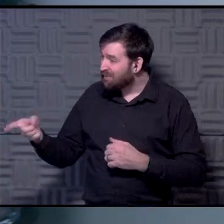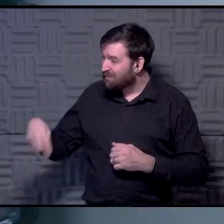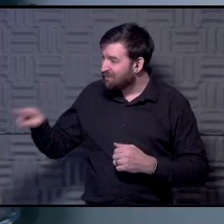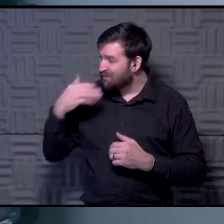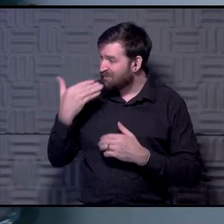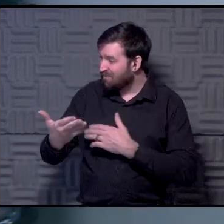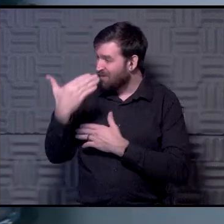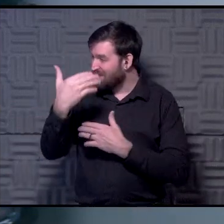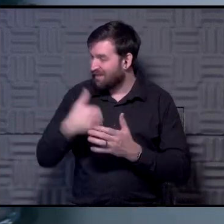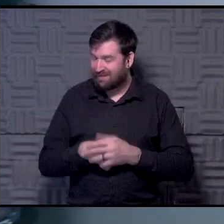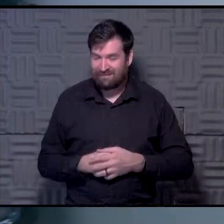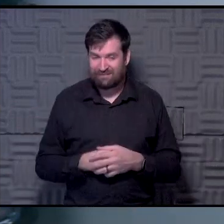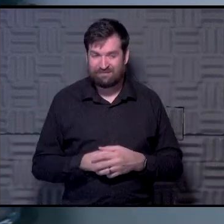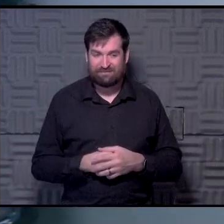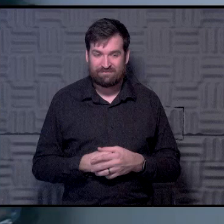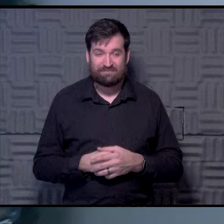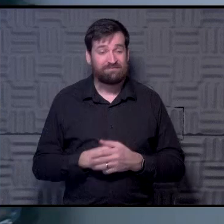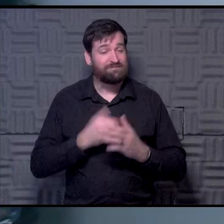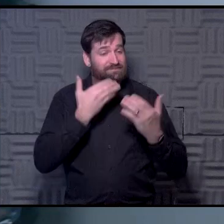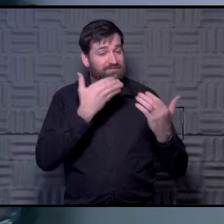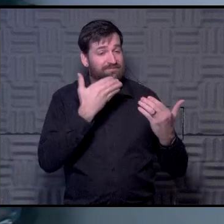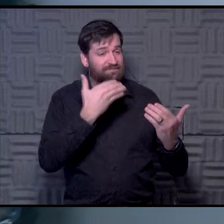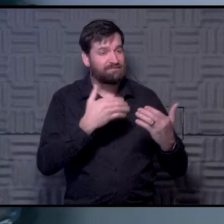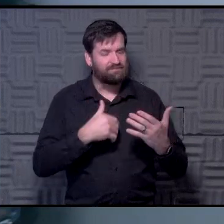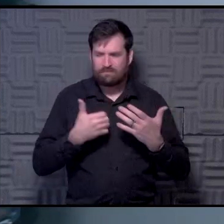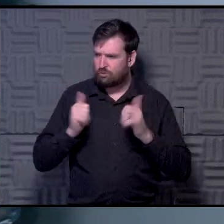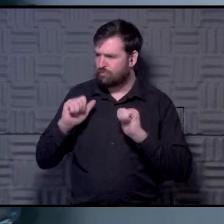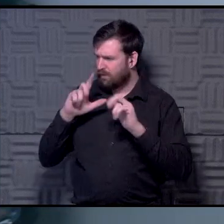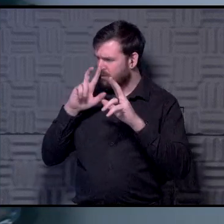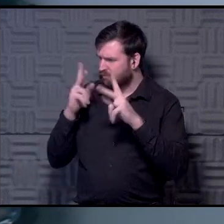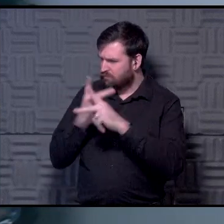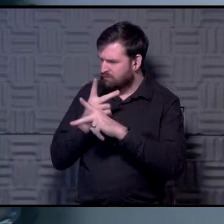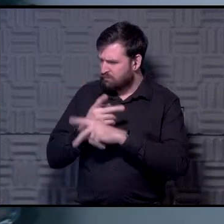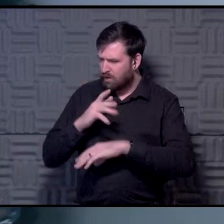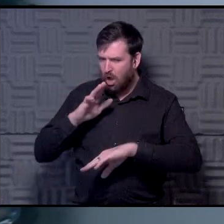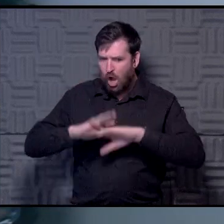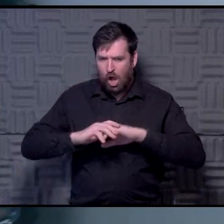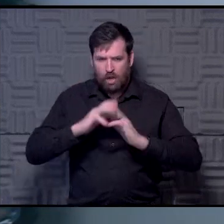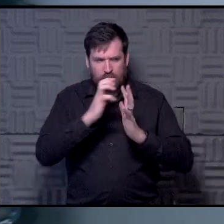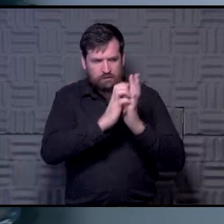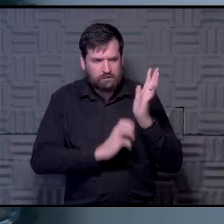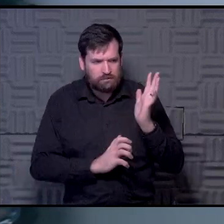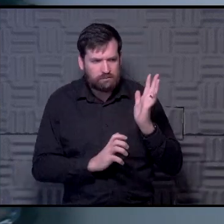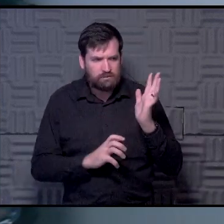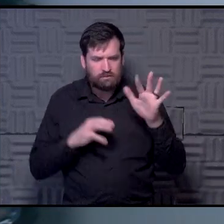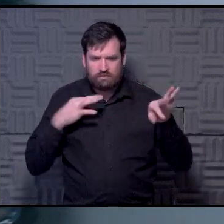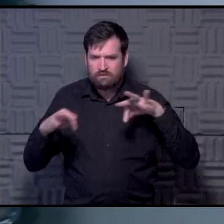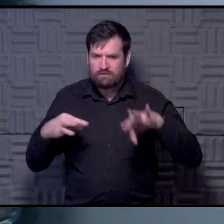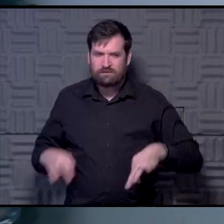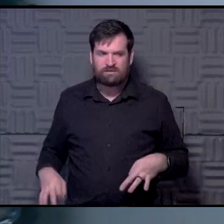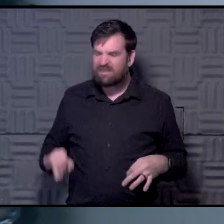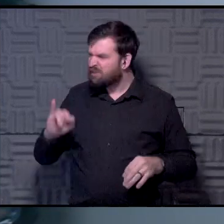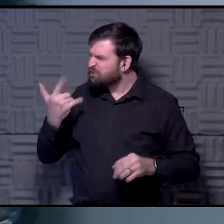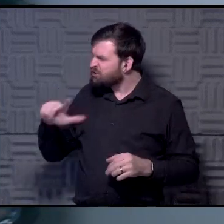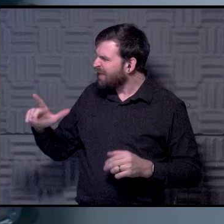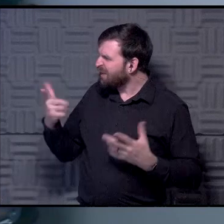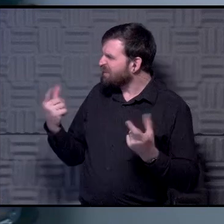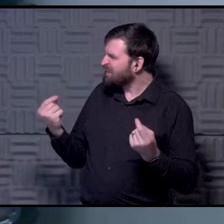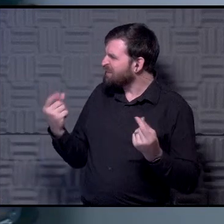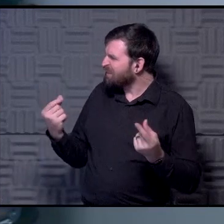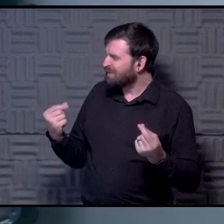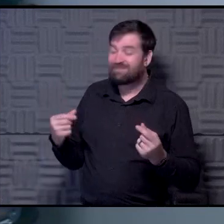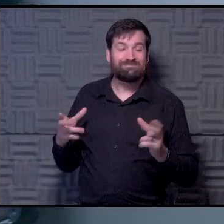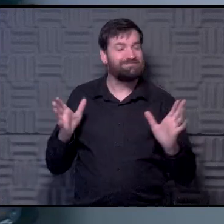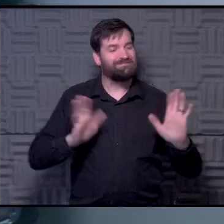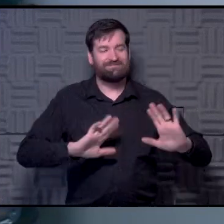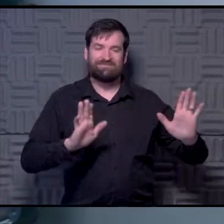this morning, doctors? We're good. We're good. Very good. I'm trying to find this on my script, Marty. I didn't see this. Oh, Jill, what are no. you doing here to me?